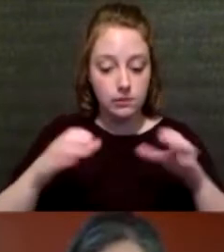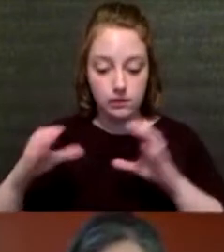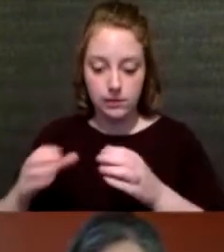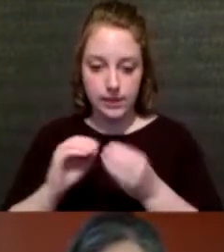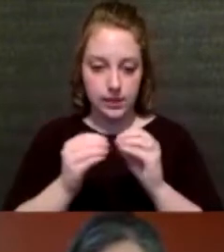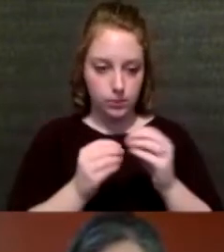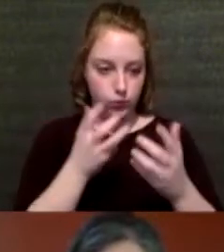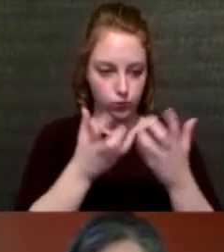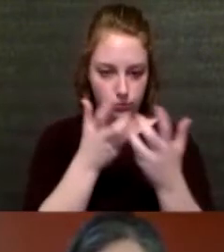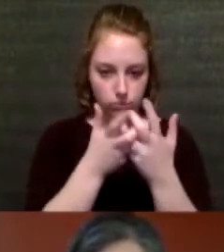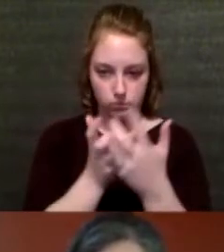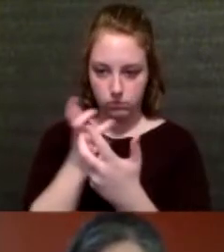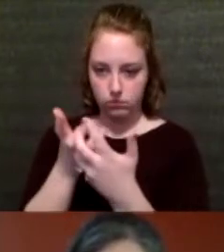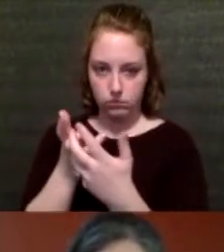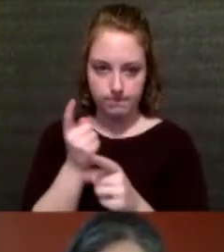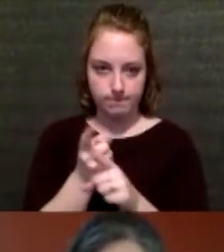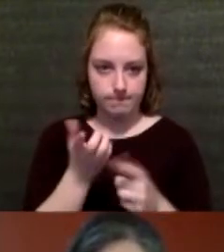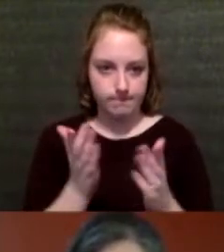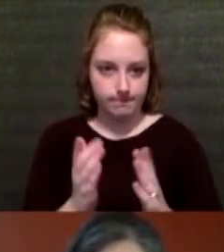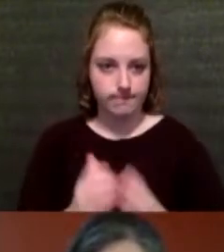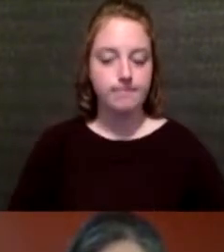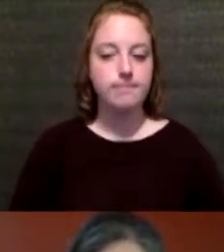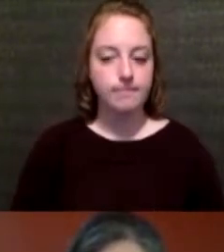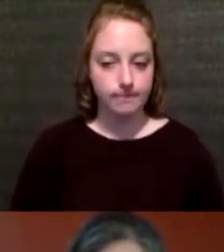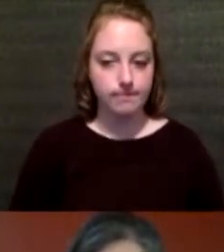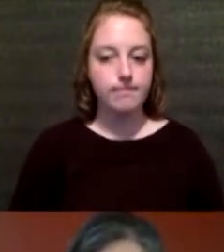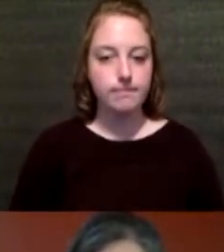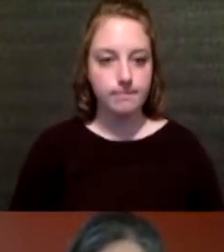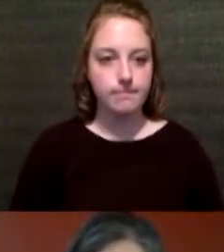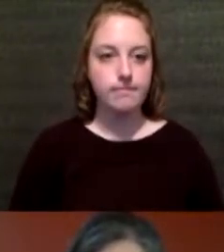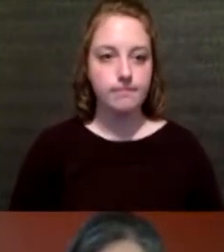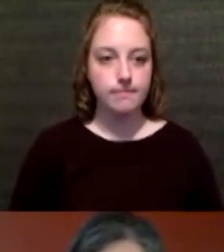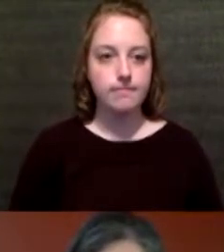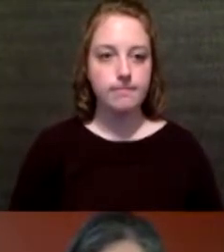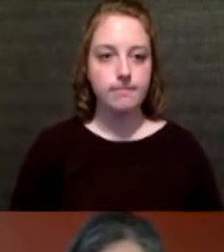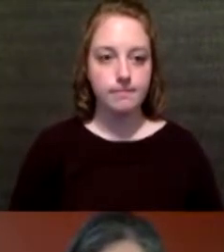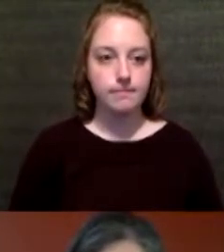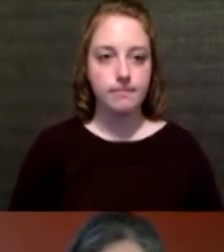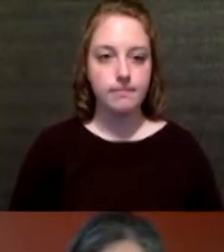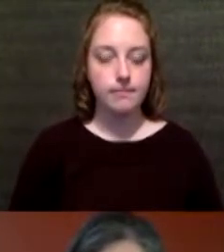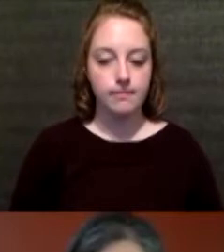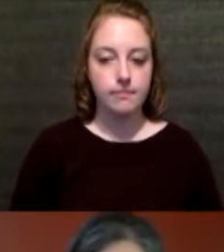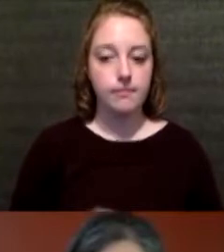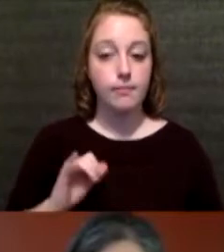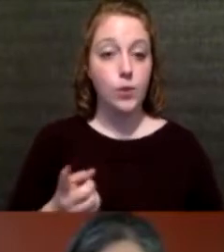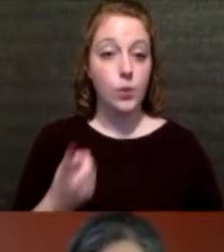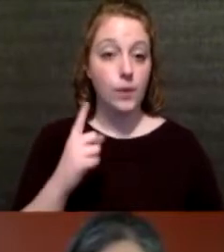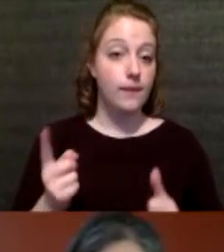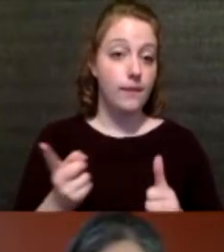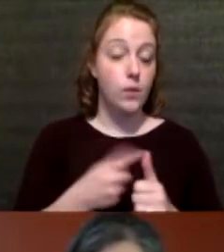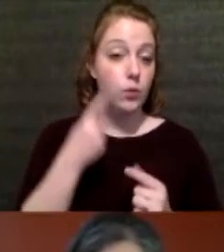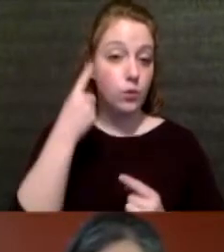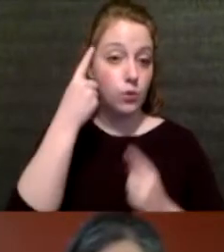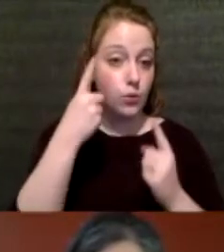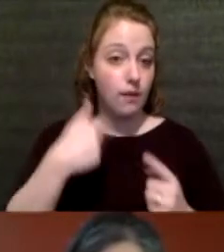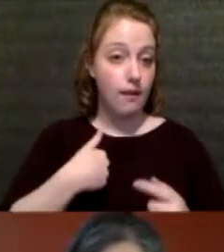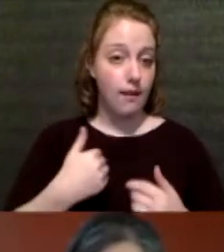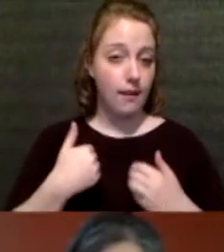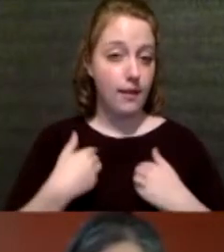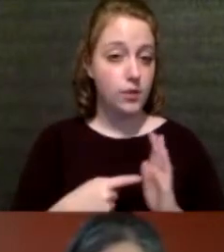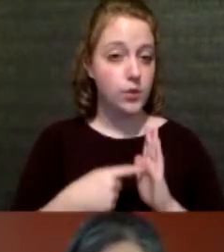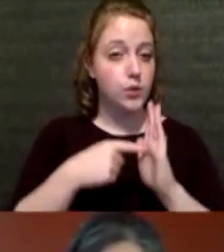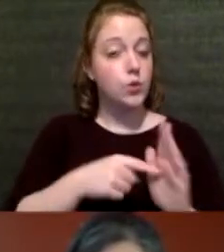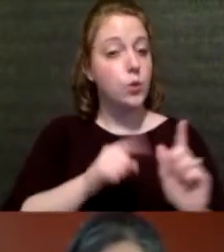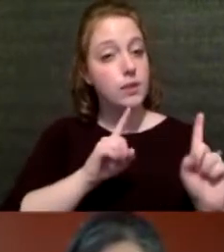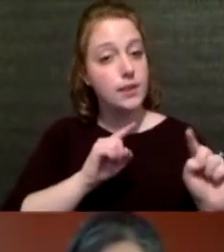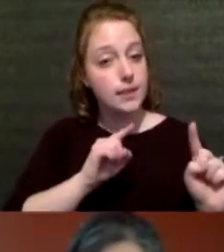lined up like they should be. It kind of, that, that was one of the first thoughts that I had was whenever it shows the attendance that we have capacity